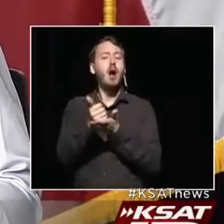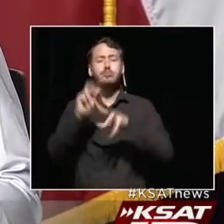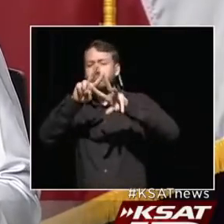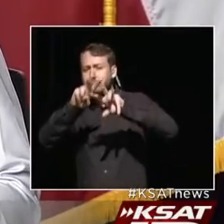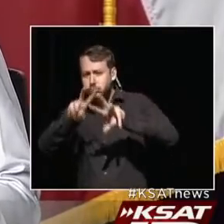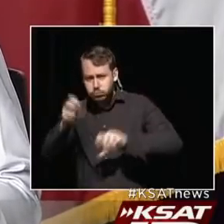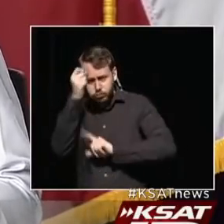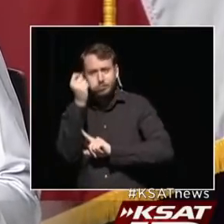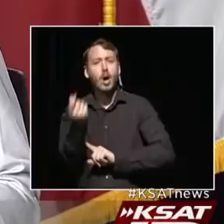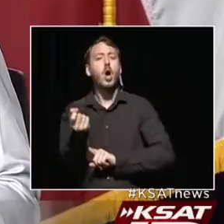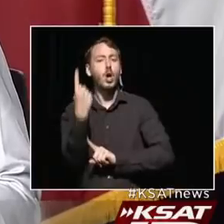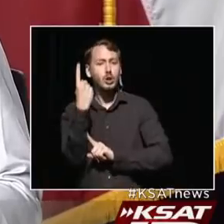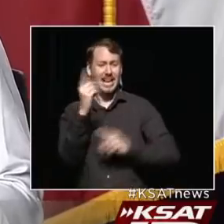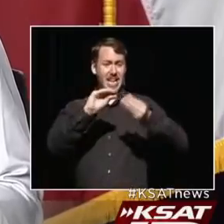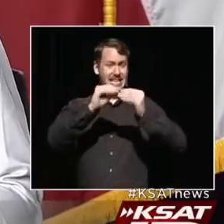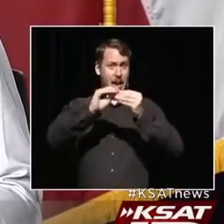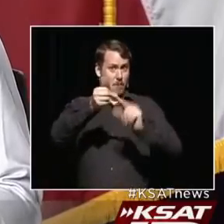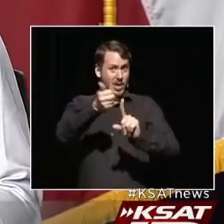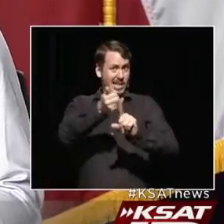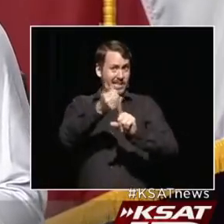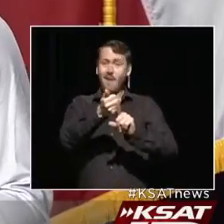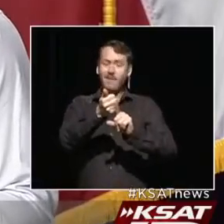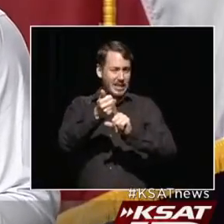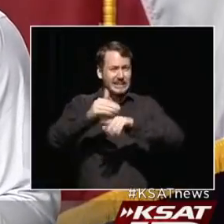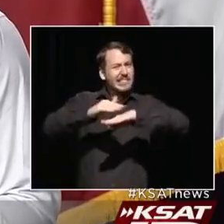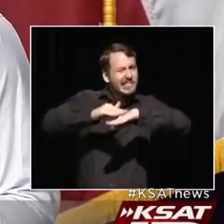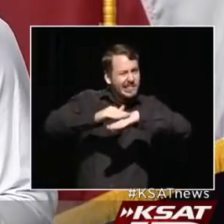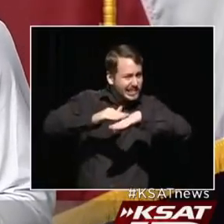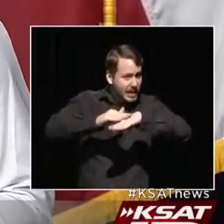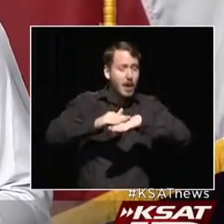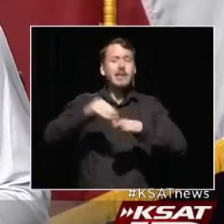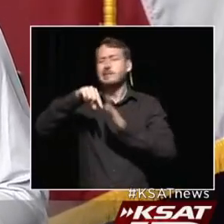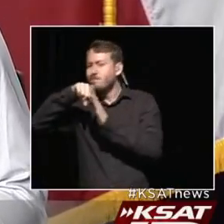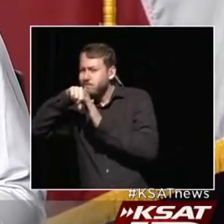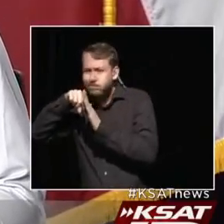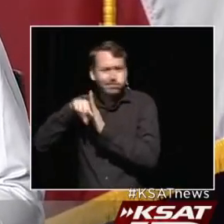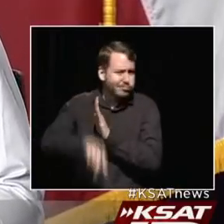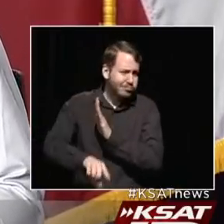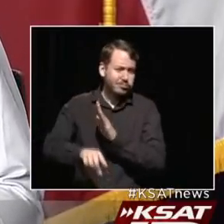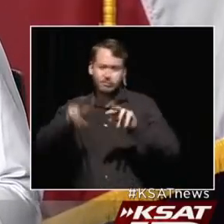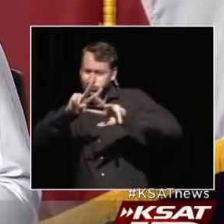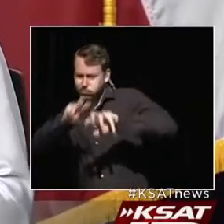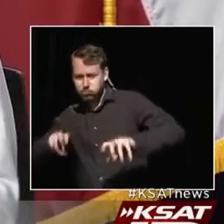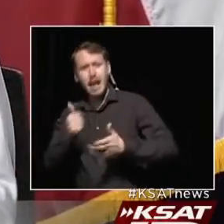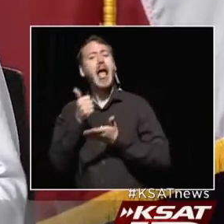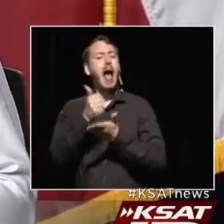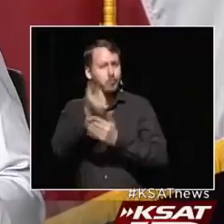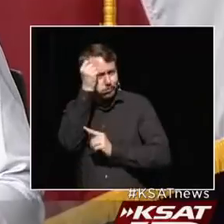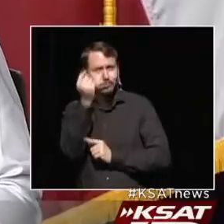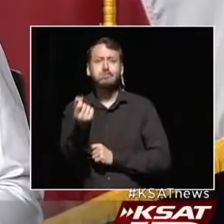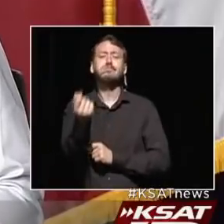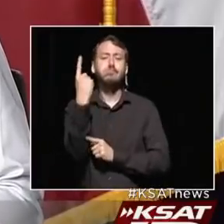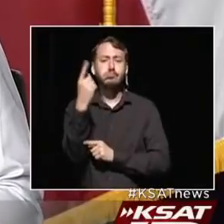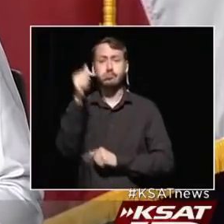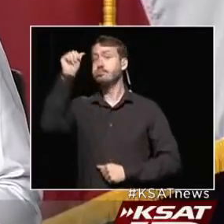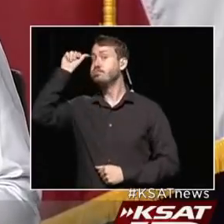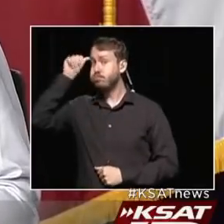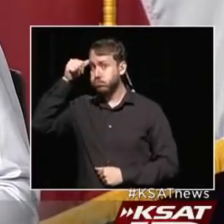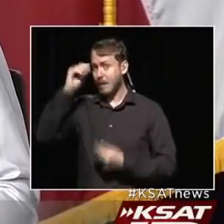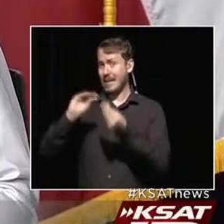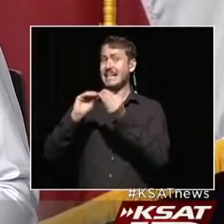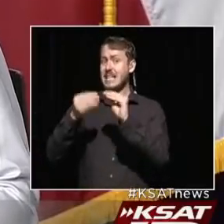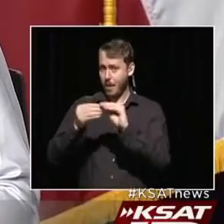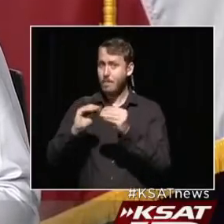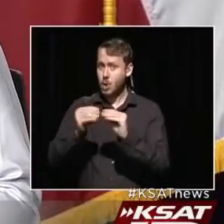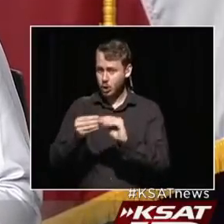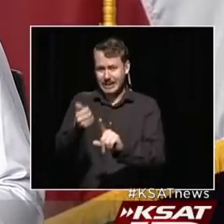understanding beyond the numbers, which also helps us understand why we can't let our guard down. And keep in mind, those numbers that are reported tonight are a